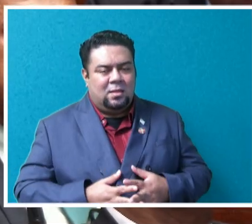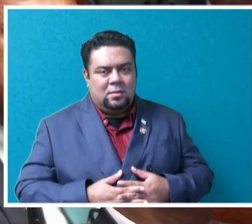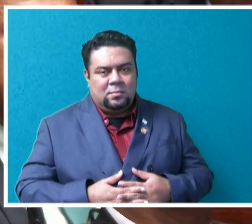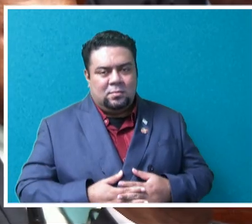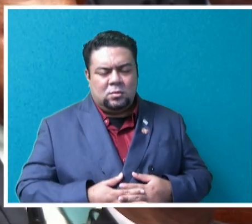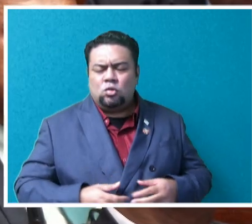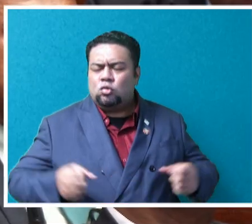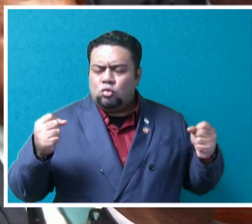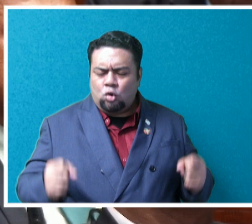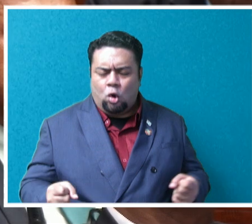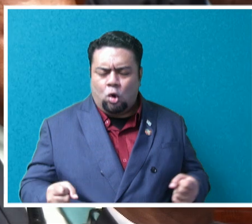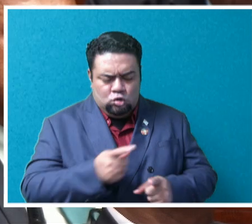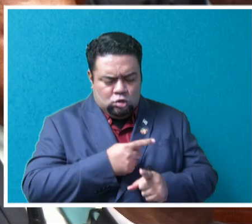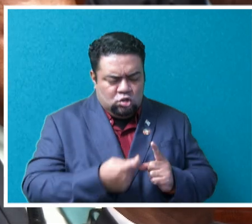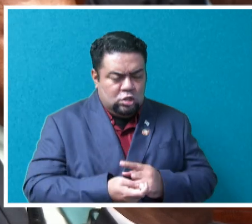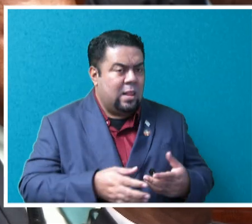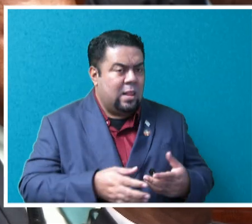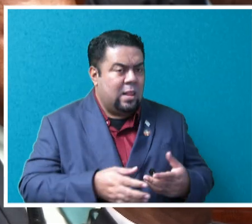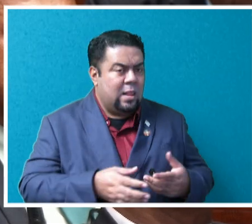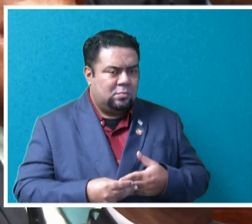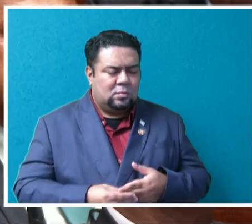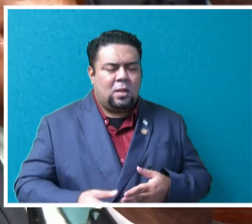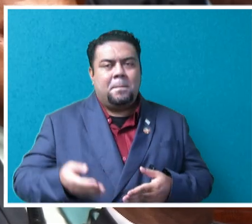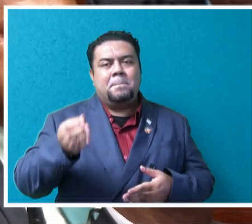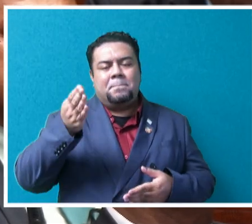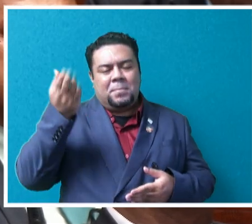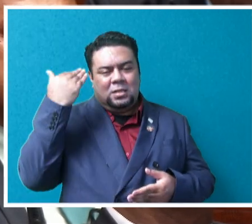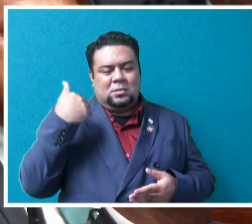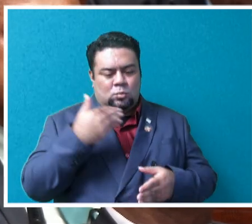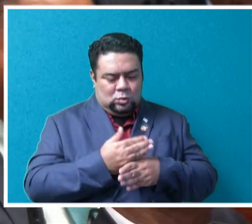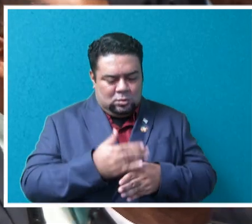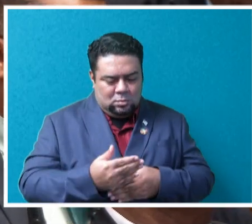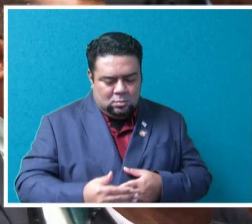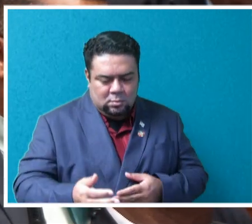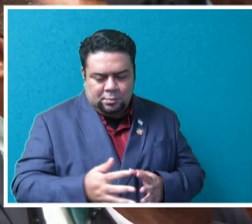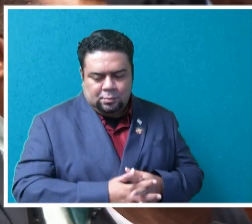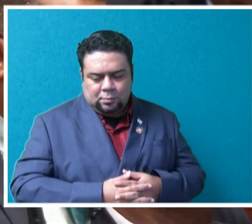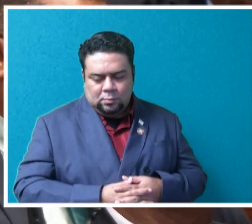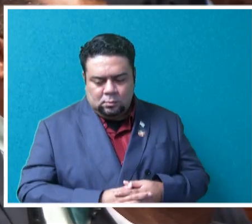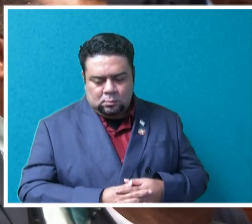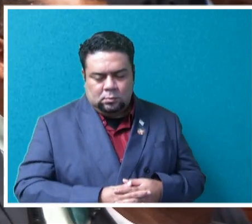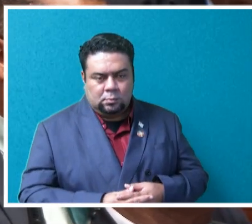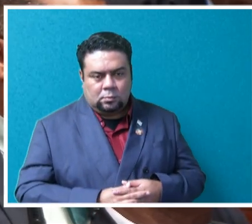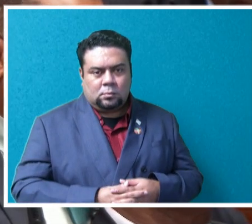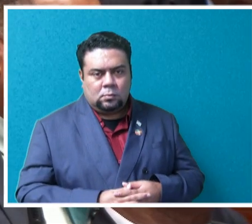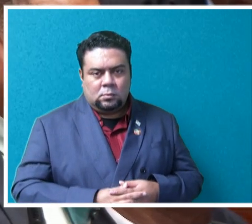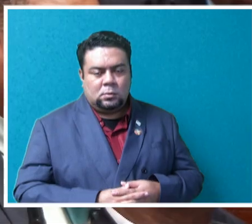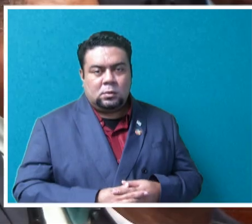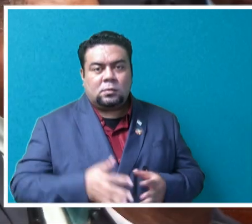leadership is not merely a reflection of the past. It continues to serve as frontline